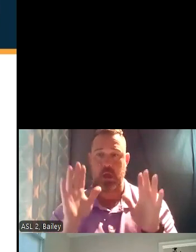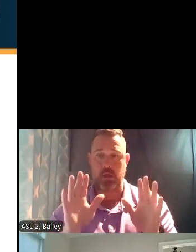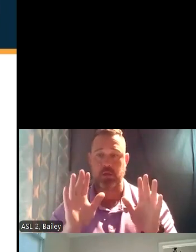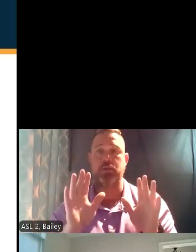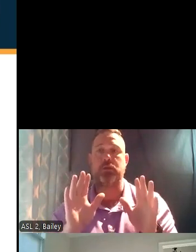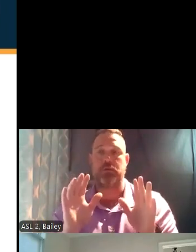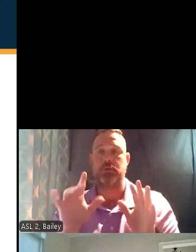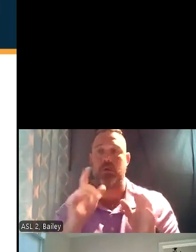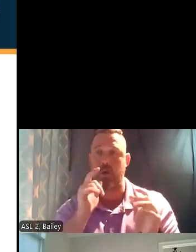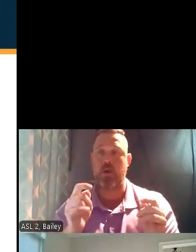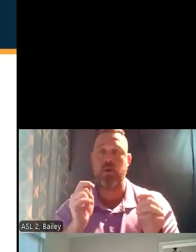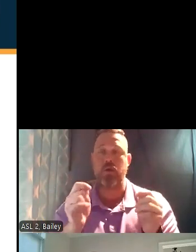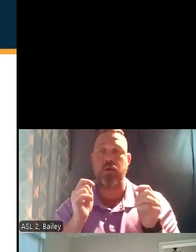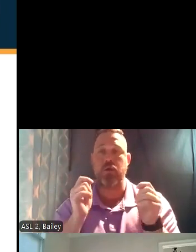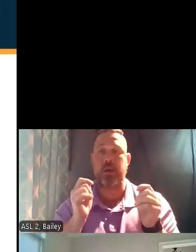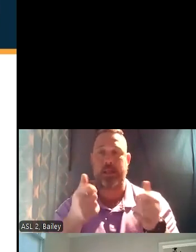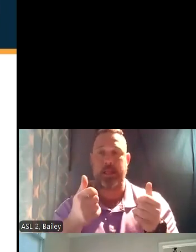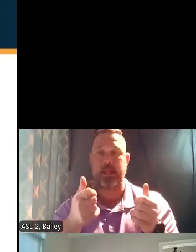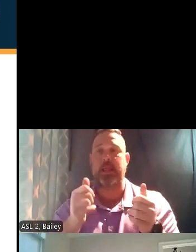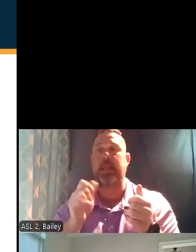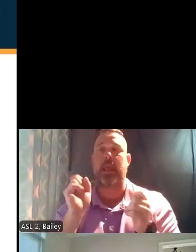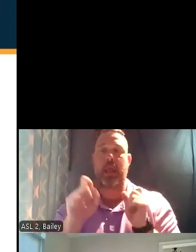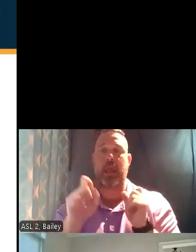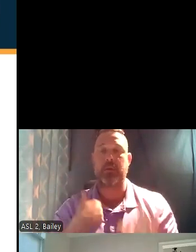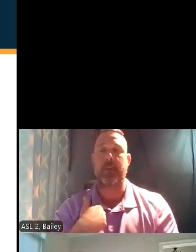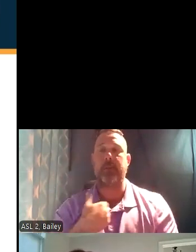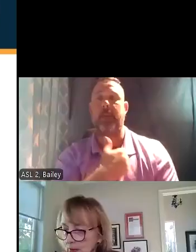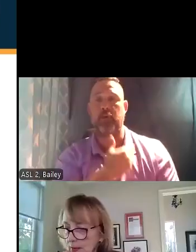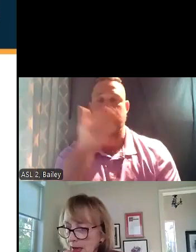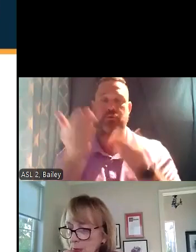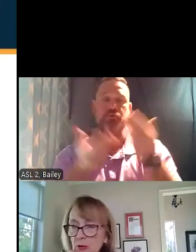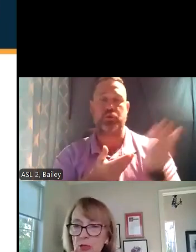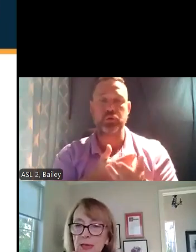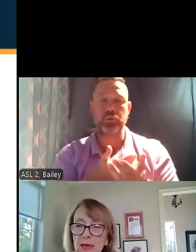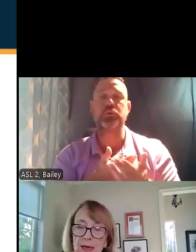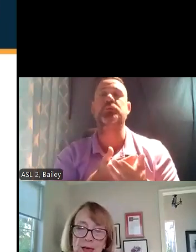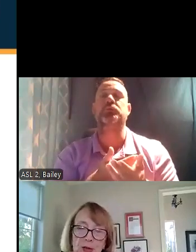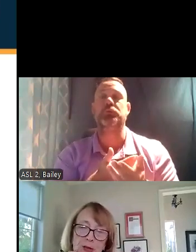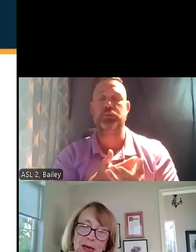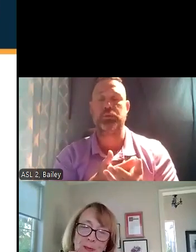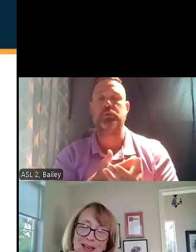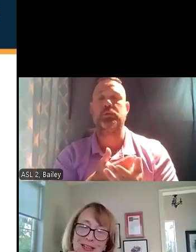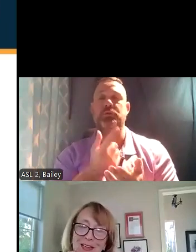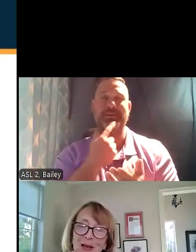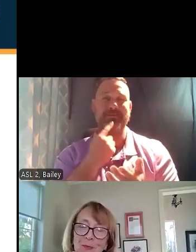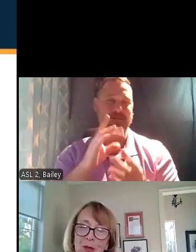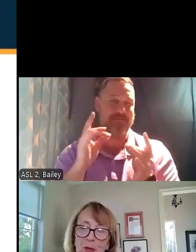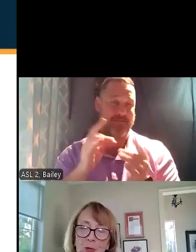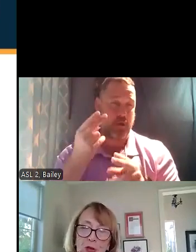just very quickly is just ask our members to introduce themselves, and I will just say your name